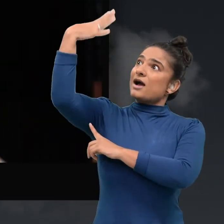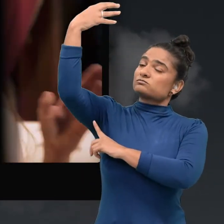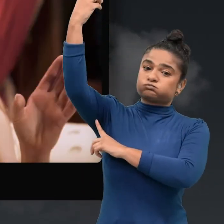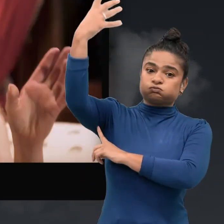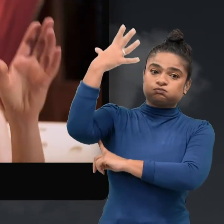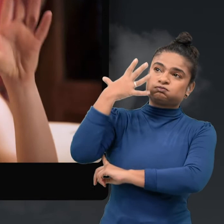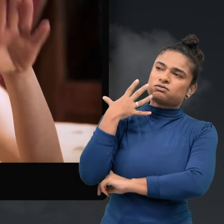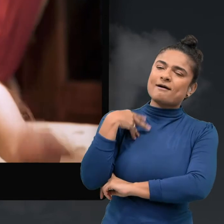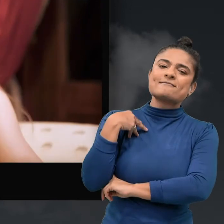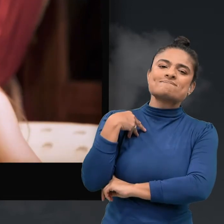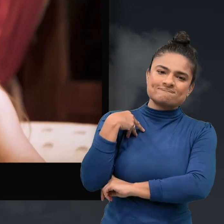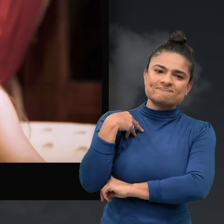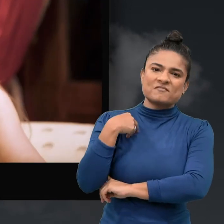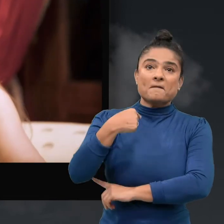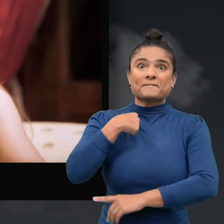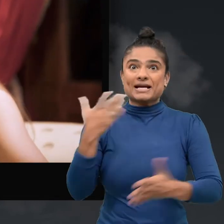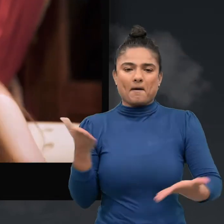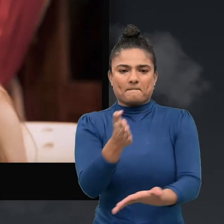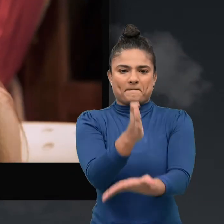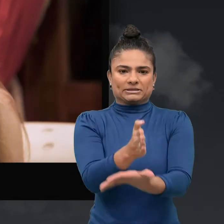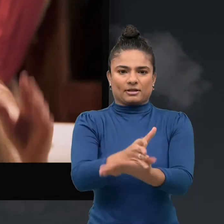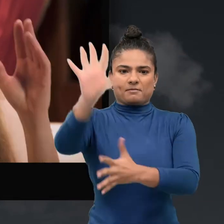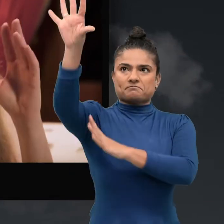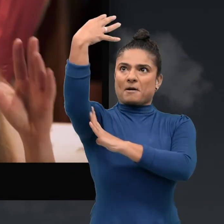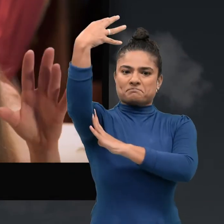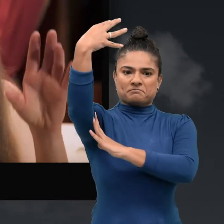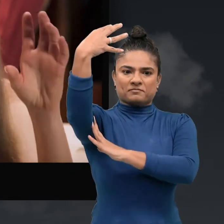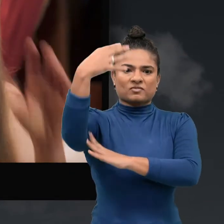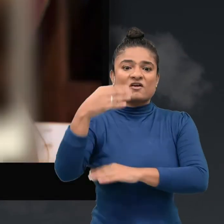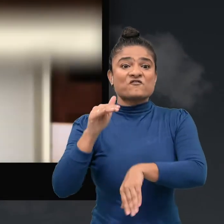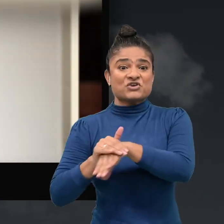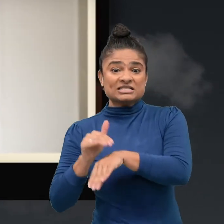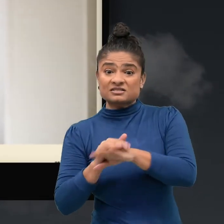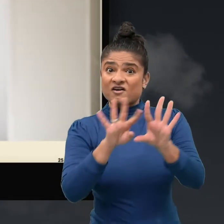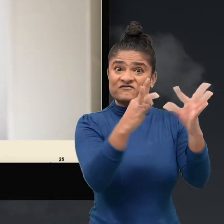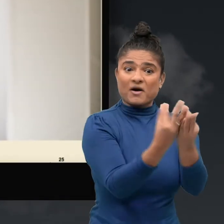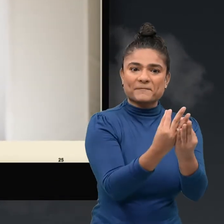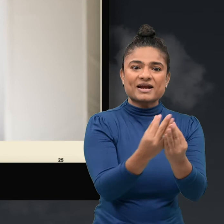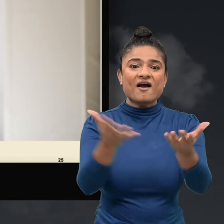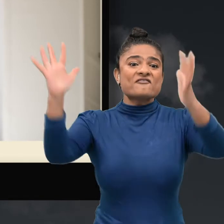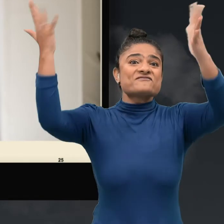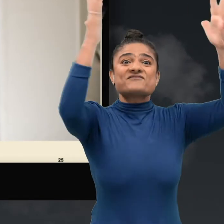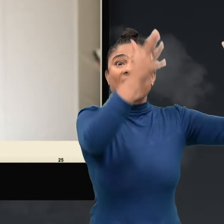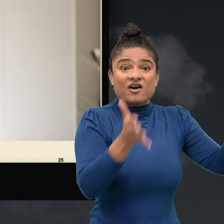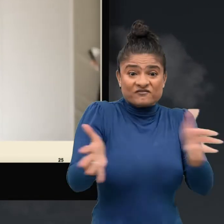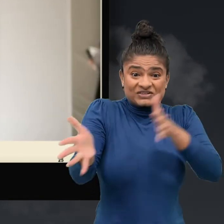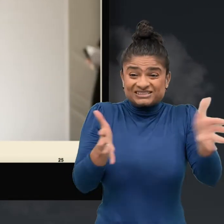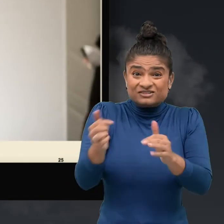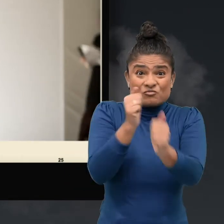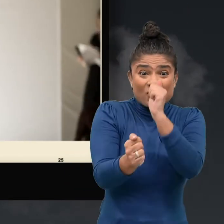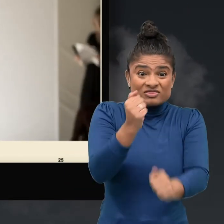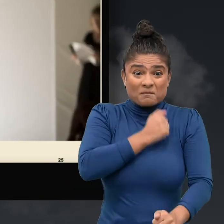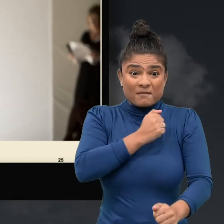When the light shone on me, I was in the middle. My friends, my